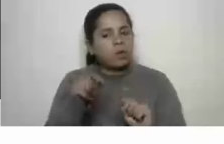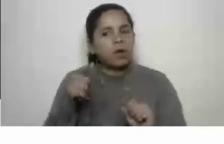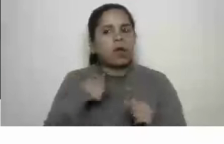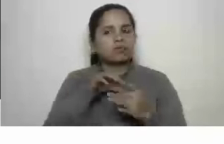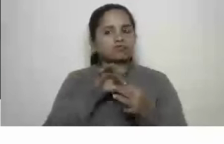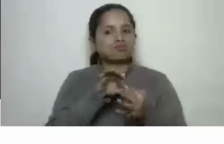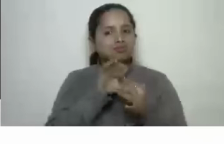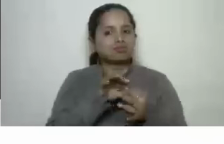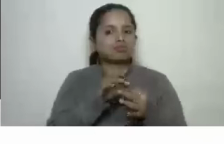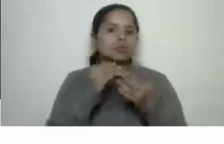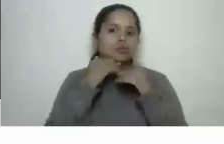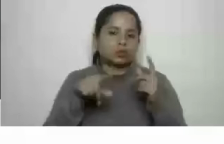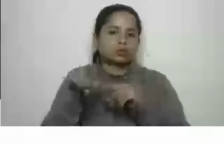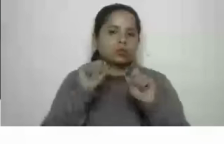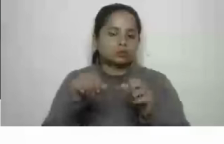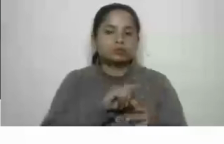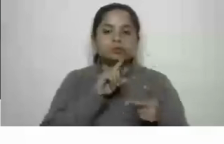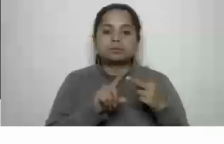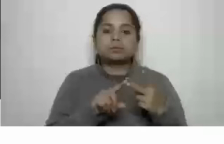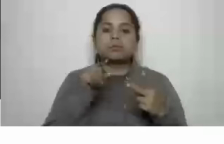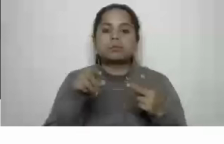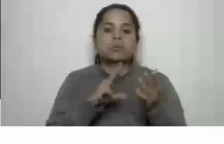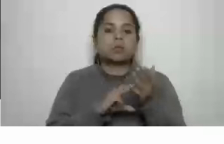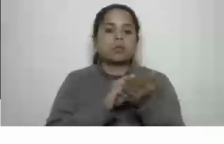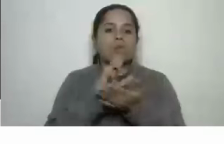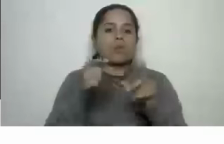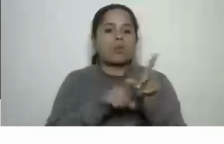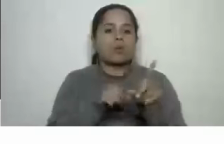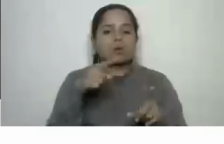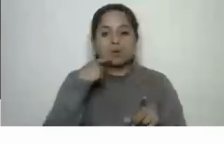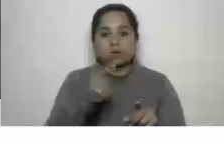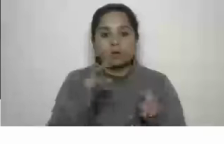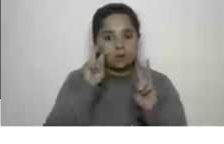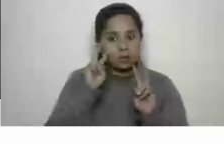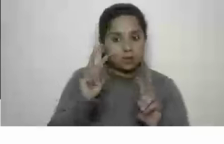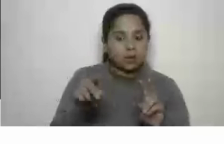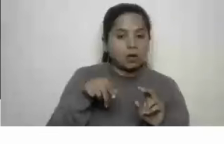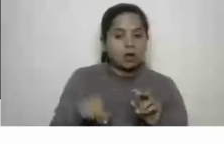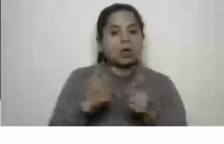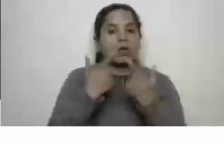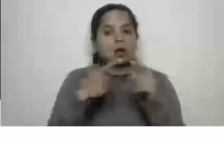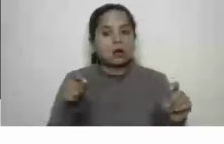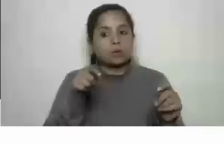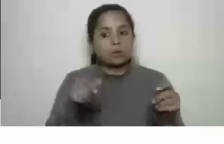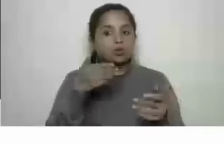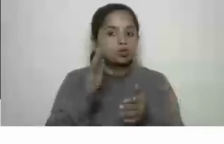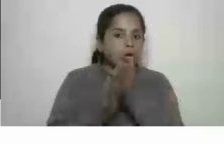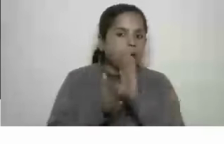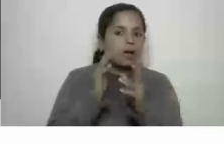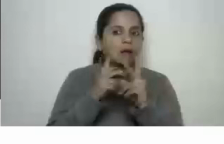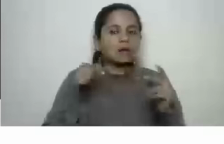belonging. Second one is by Mohanty, who says that acknowledging the linguistic landscape challenges the hierarchy